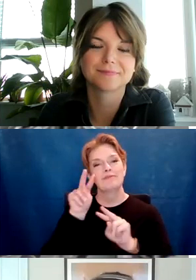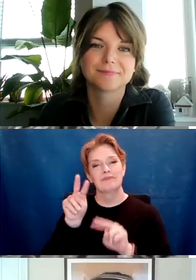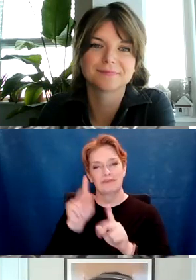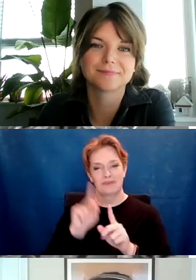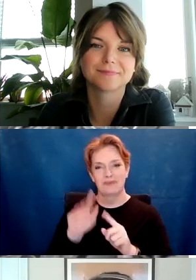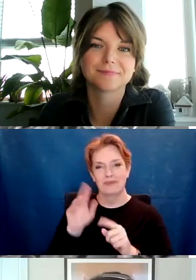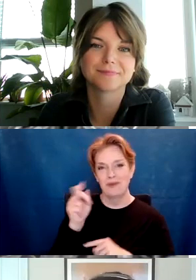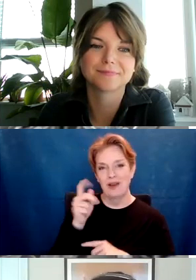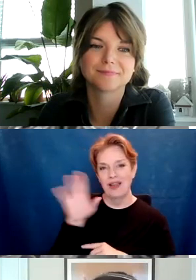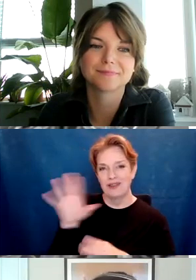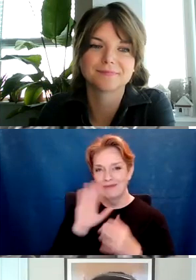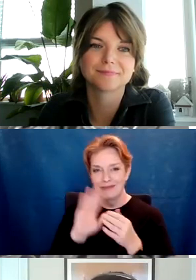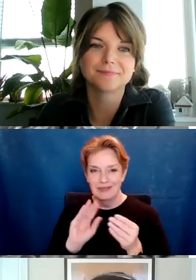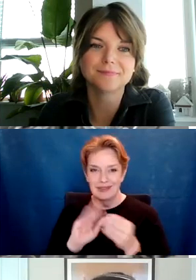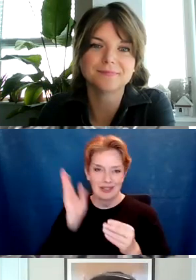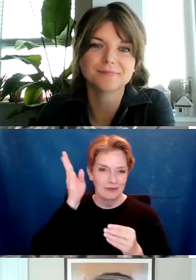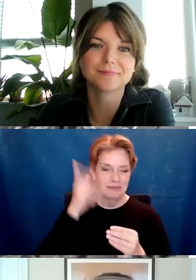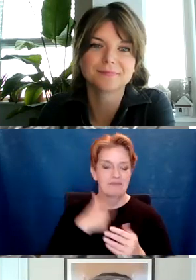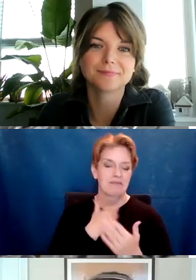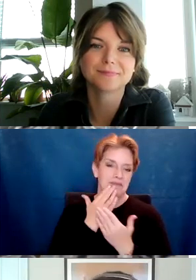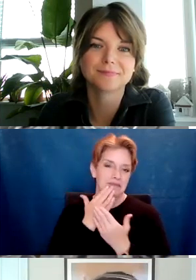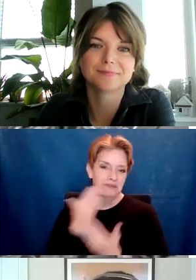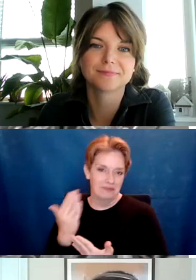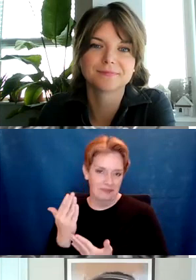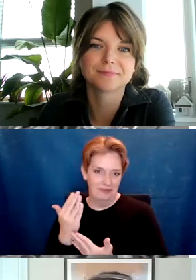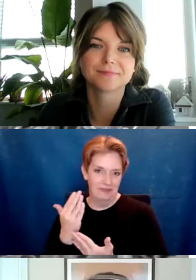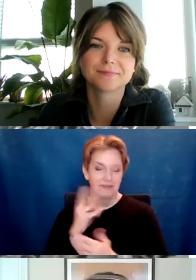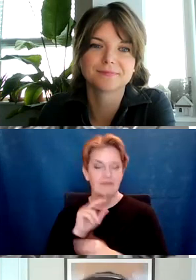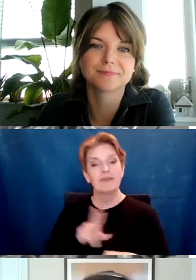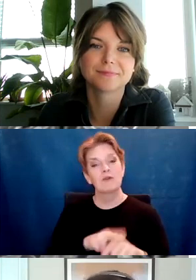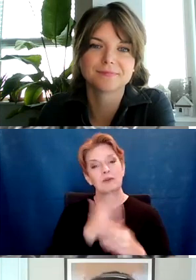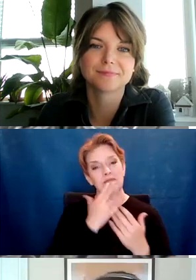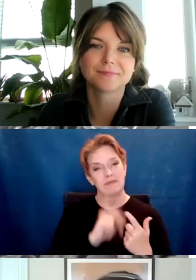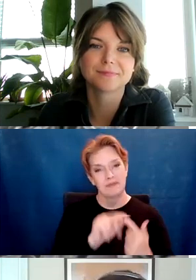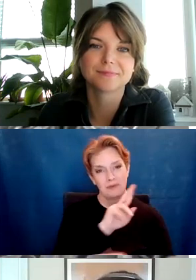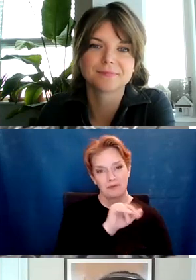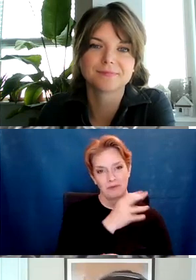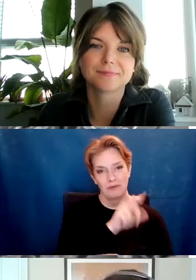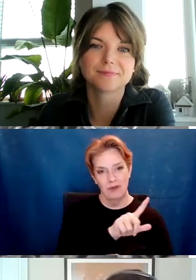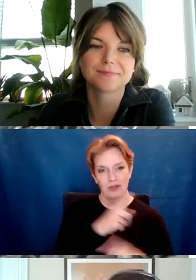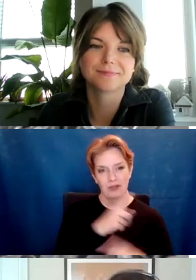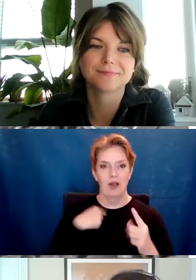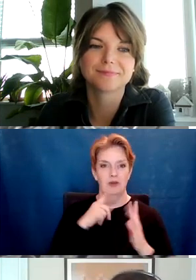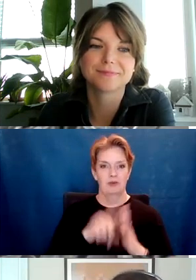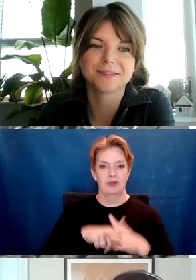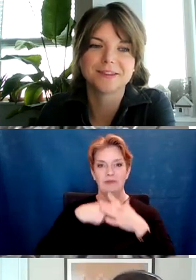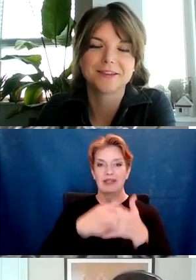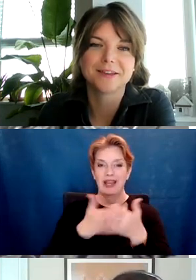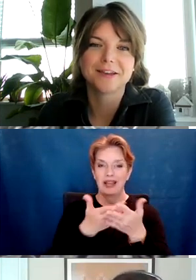going to take us on this afternoon. My thanks to her, and of course to you, Rachel, as we embark.